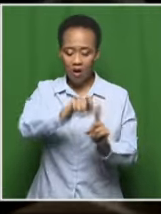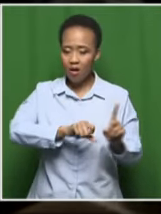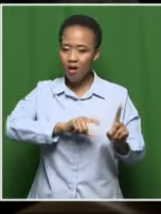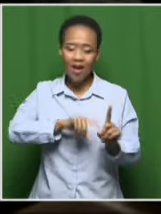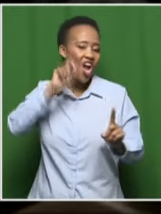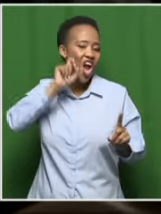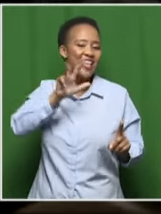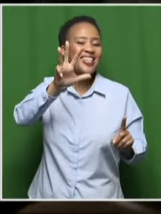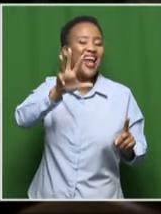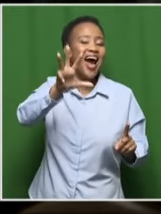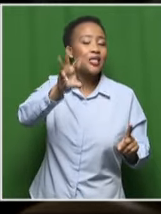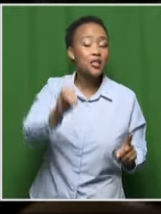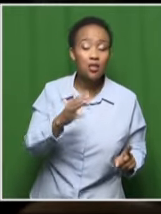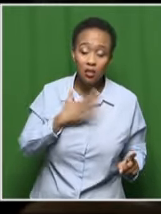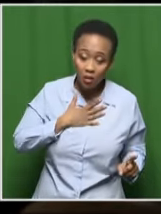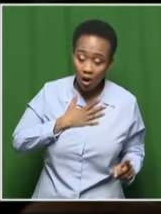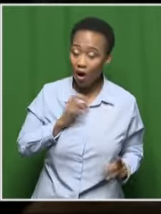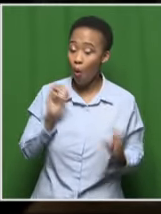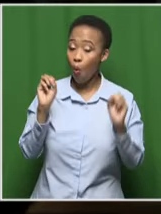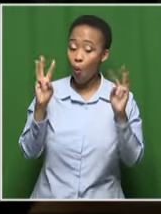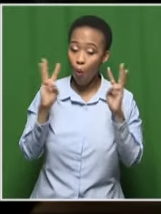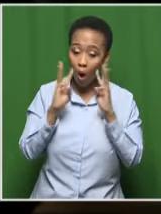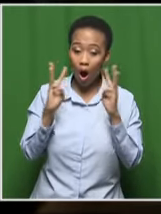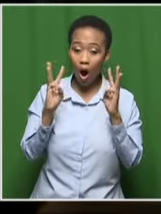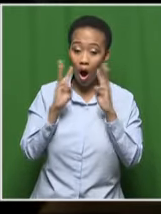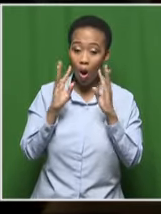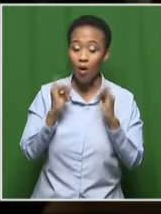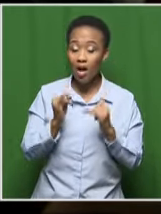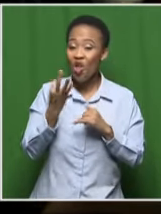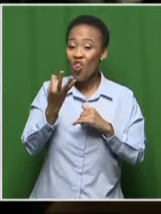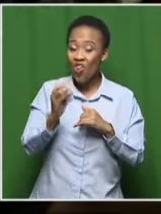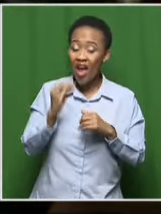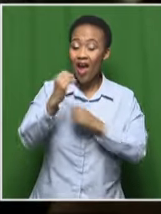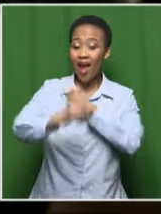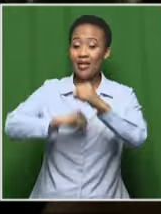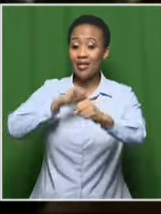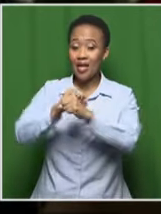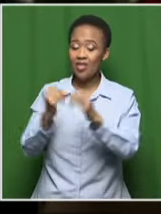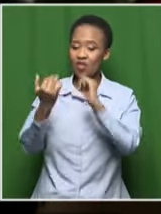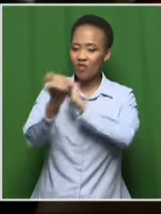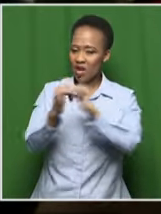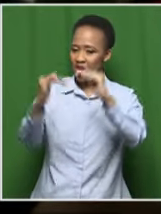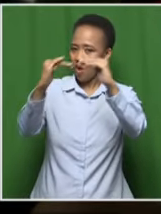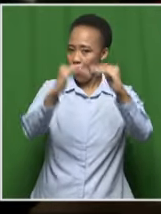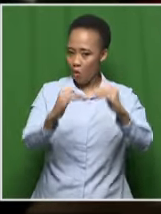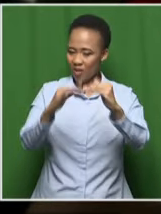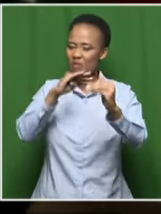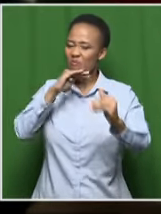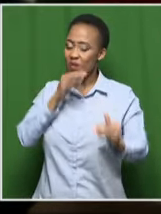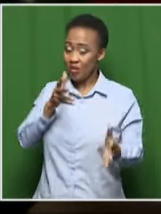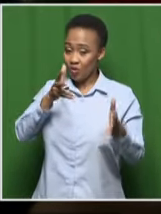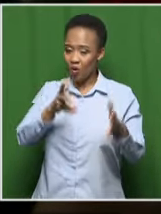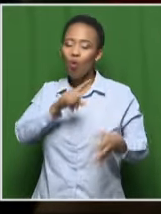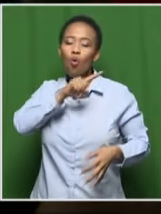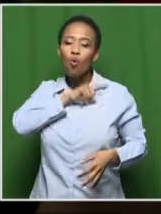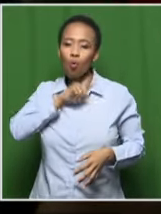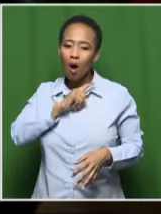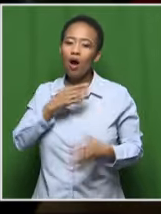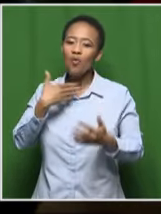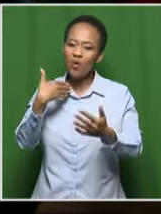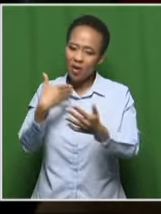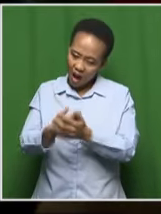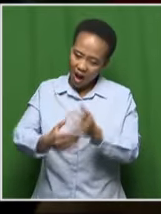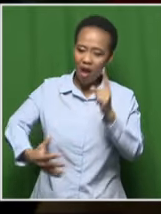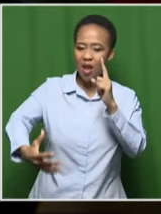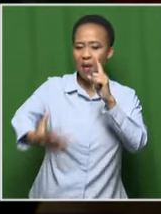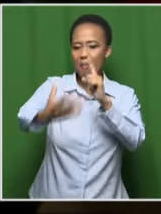to say, wow, this is what 30 years of democracy means to me, that we can achieve amidst